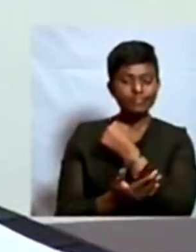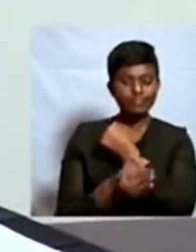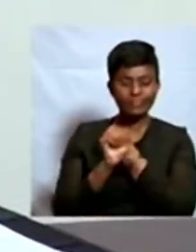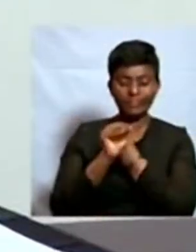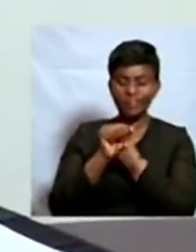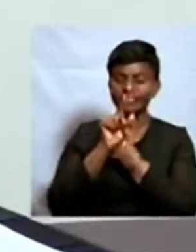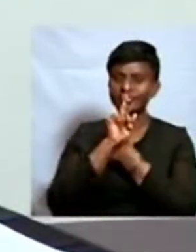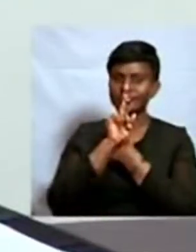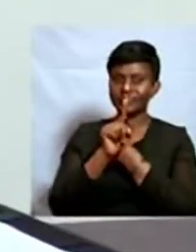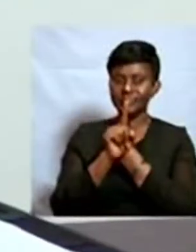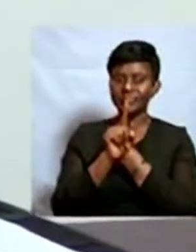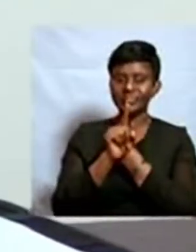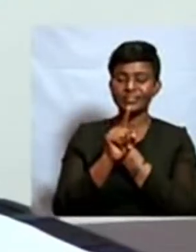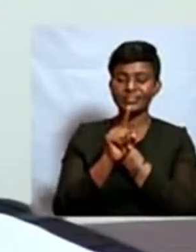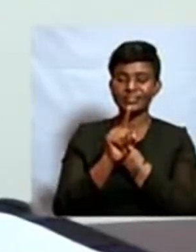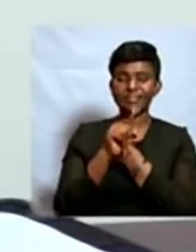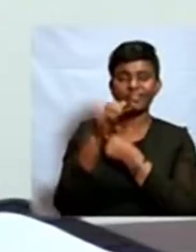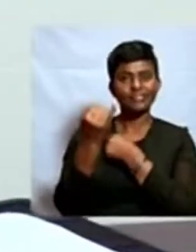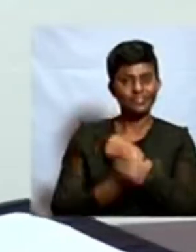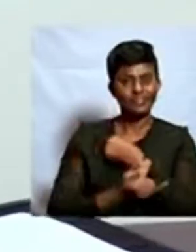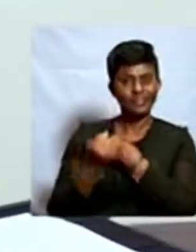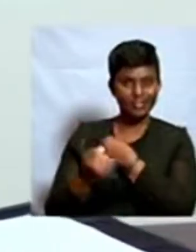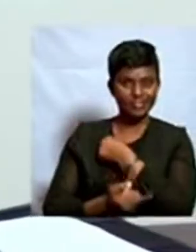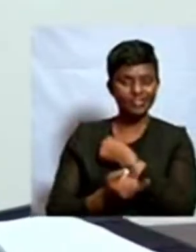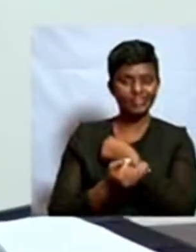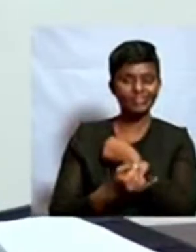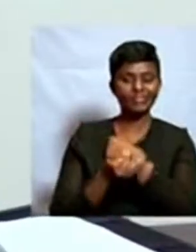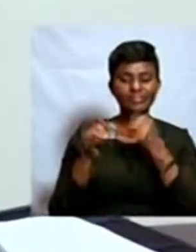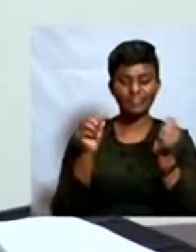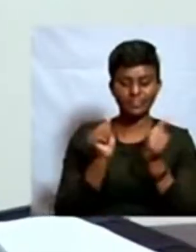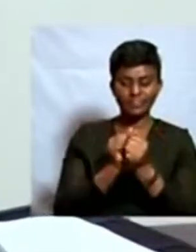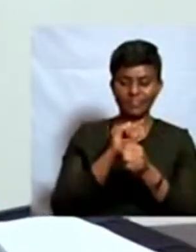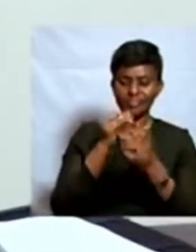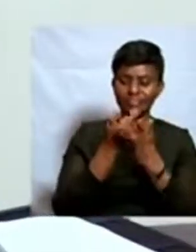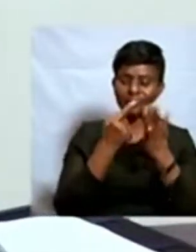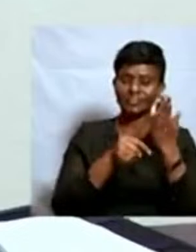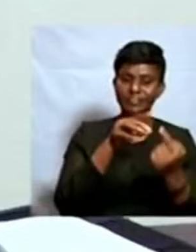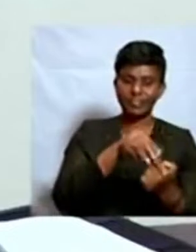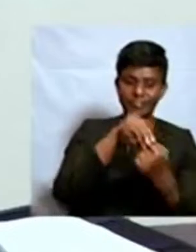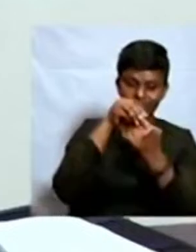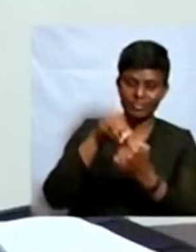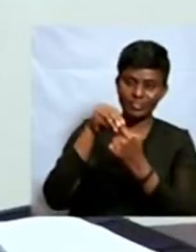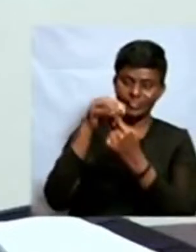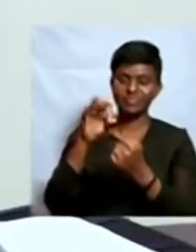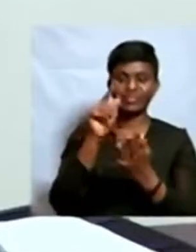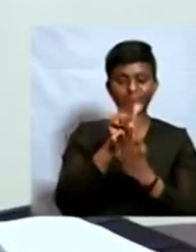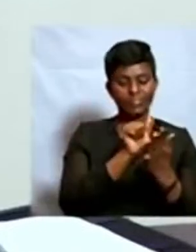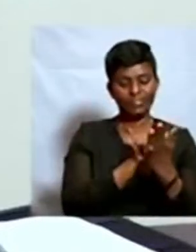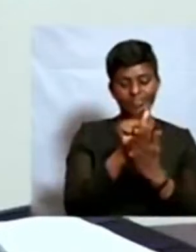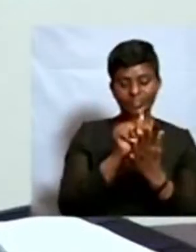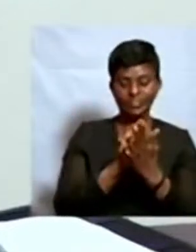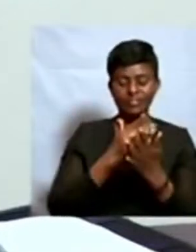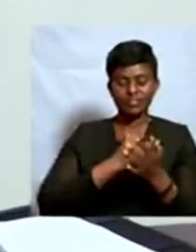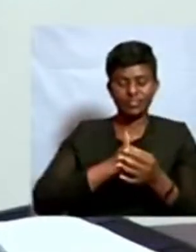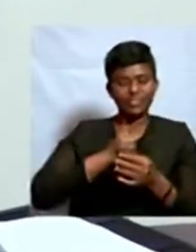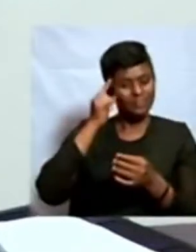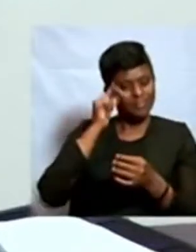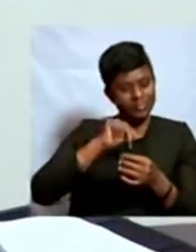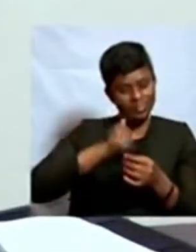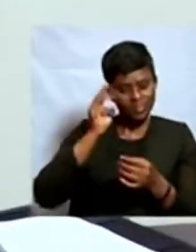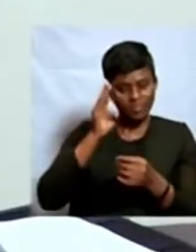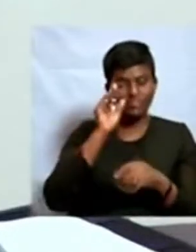by way of introduction. In terms of the specifics of the Act, I think we will comment